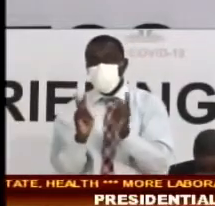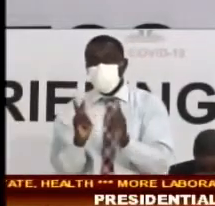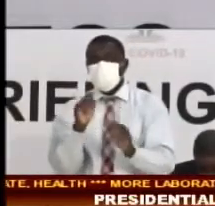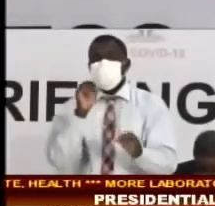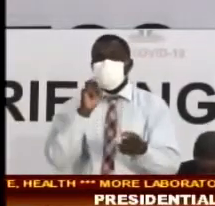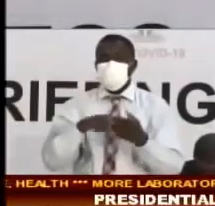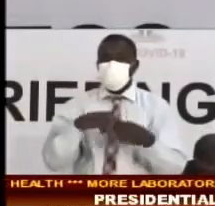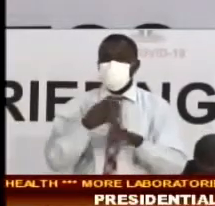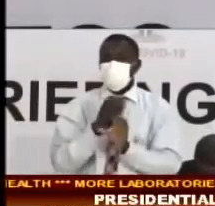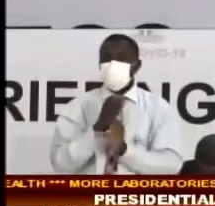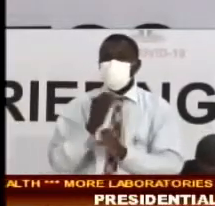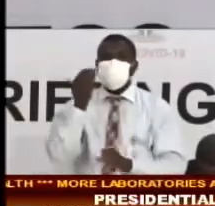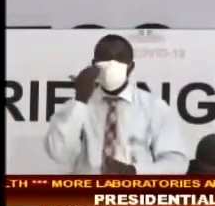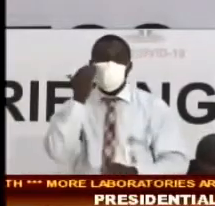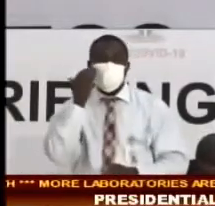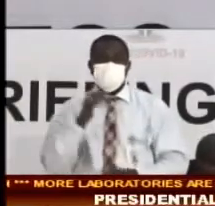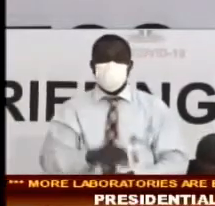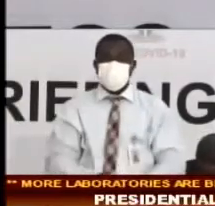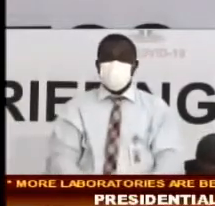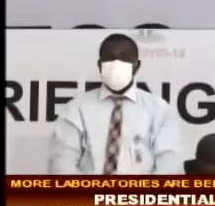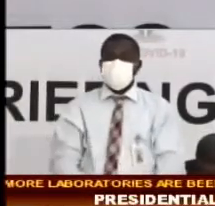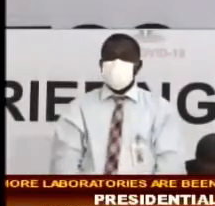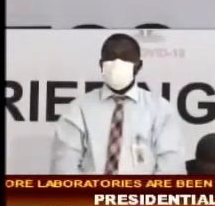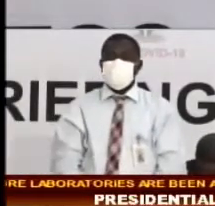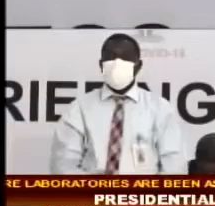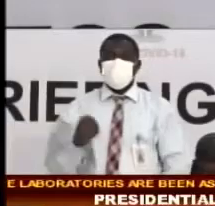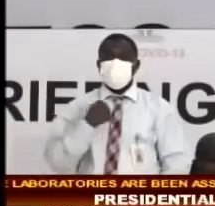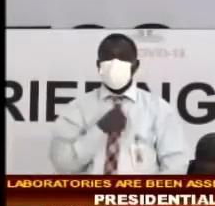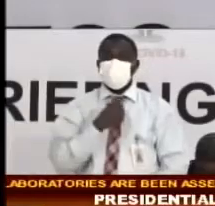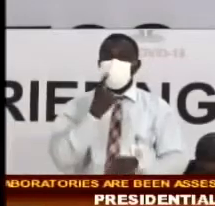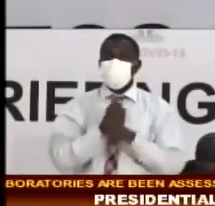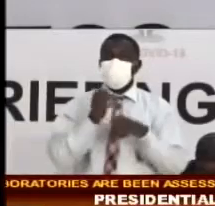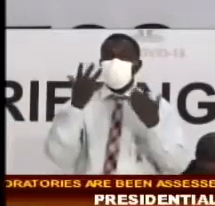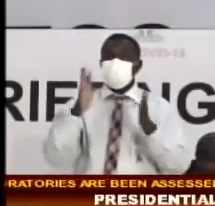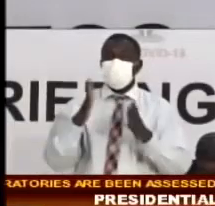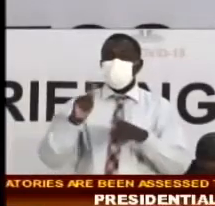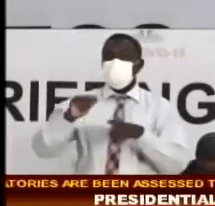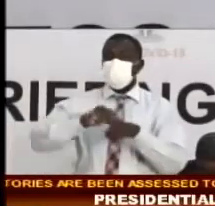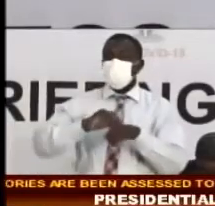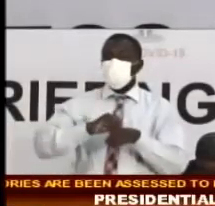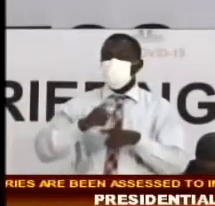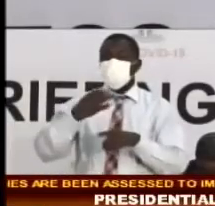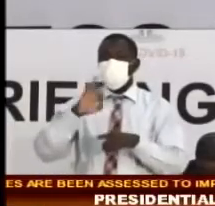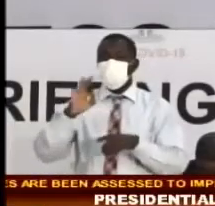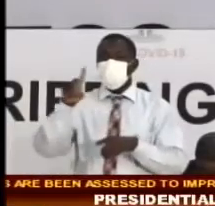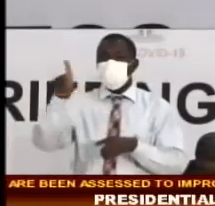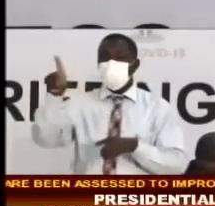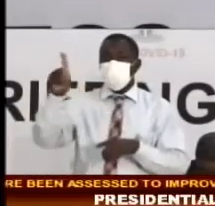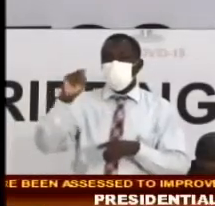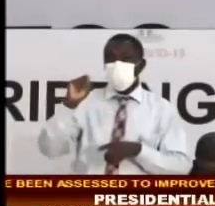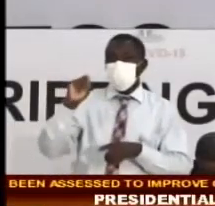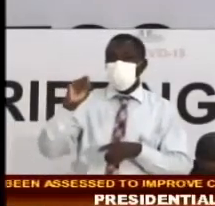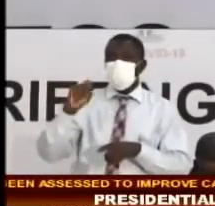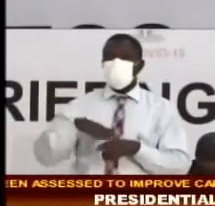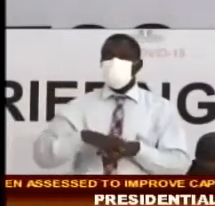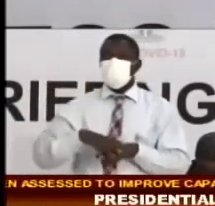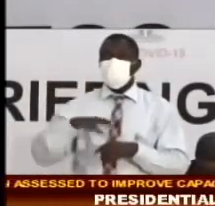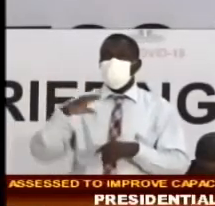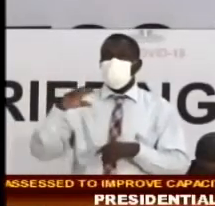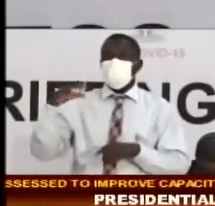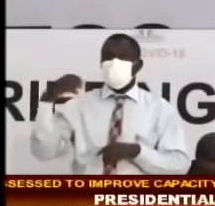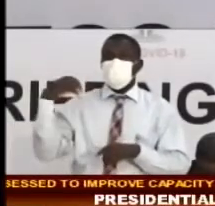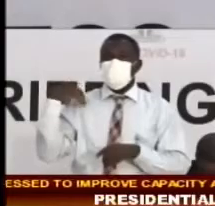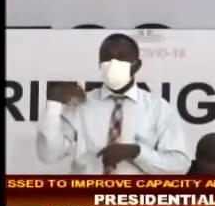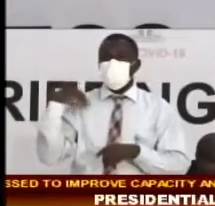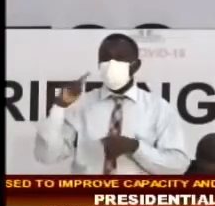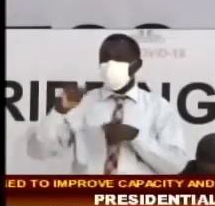awareness. We have just finished the training of 100 master trainers. We did